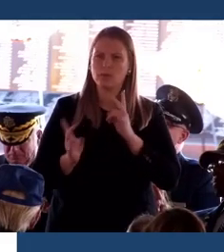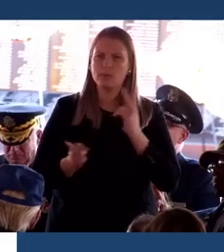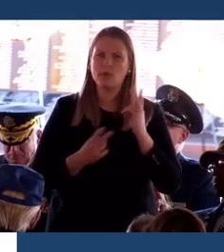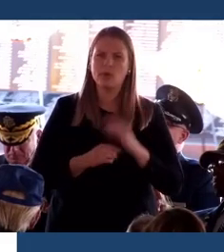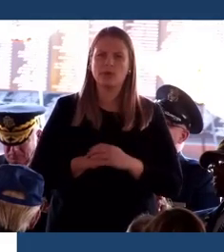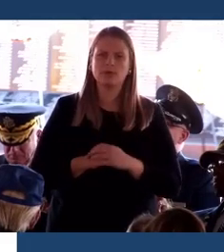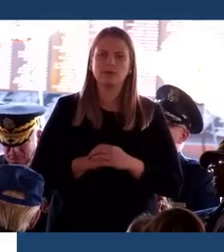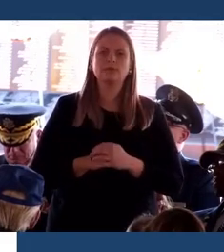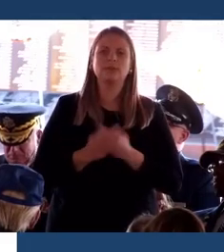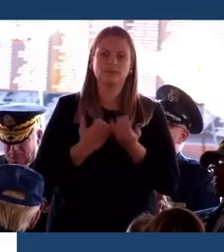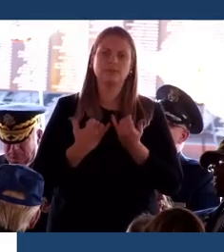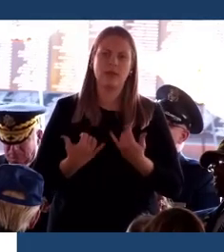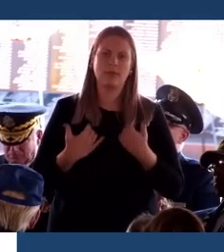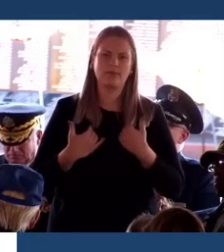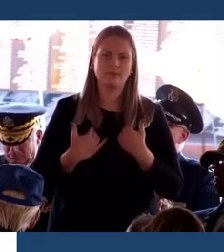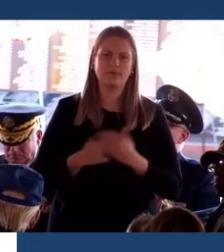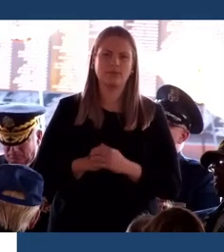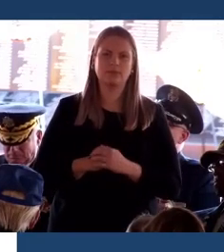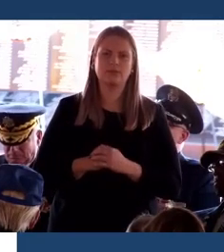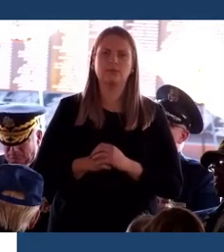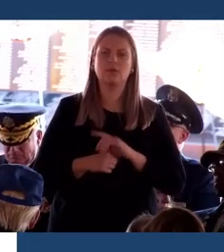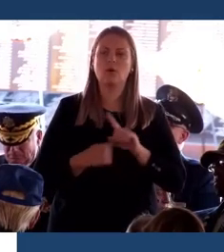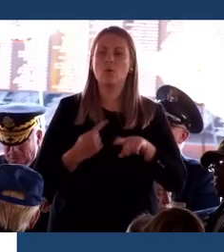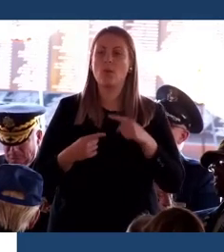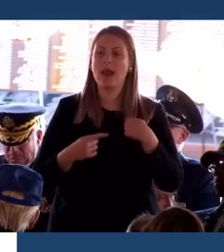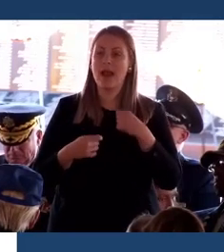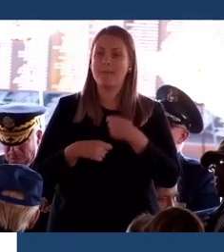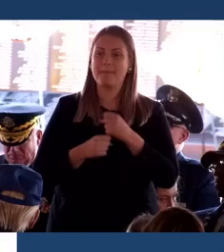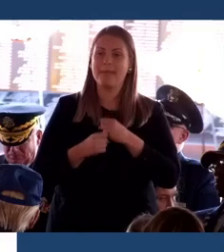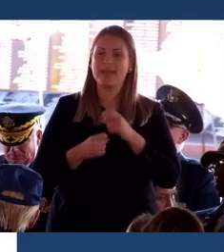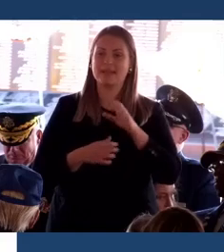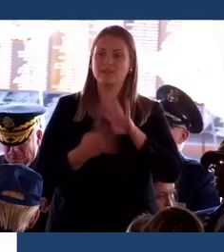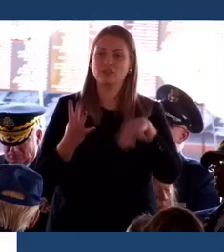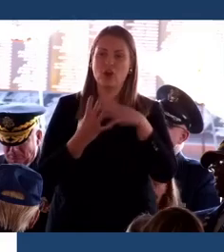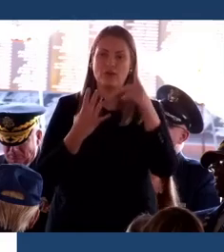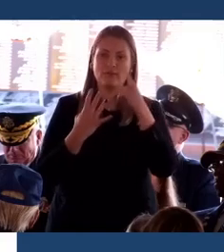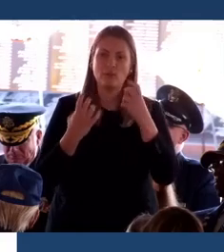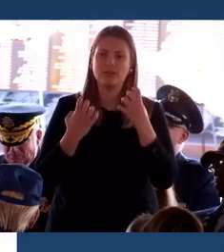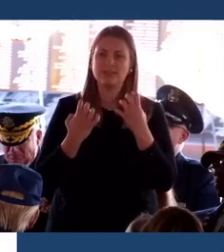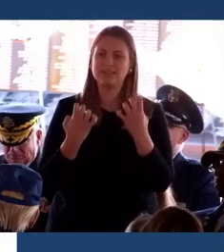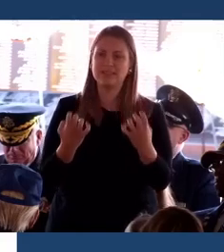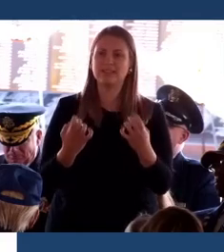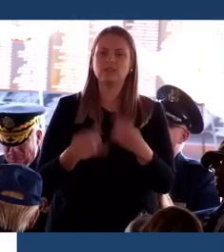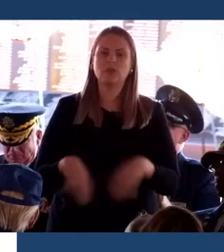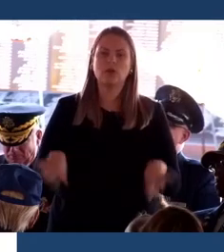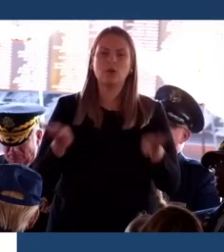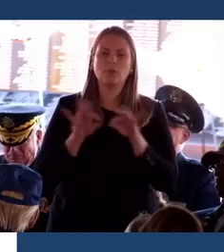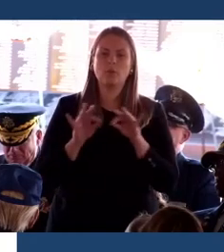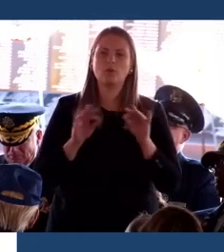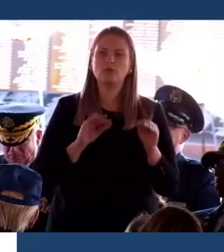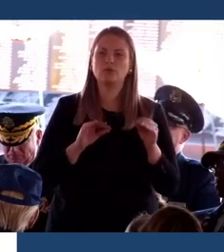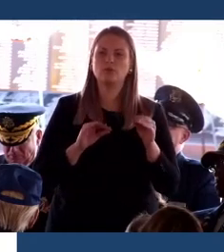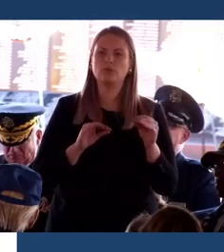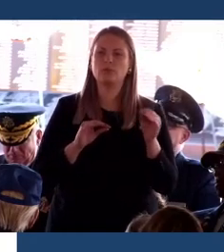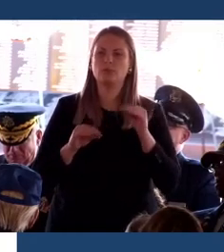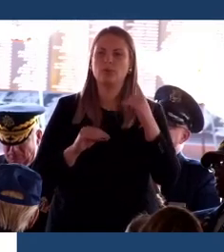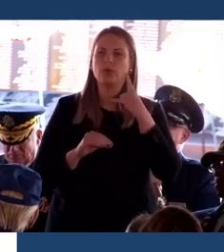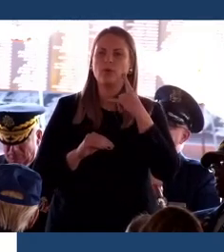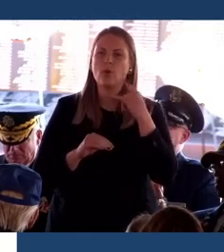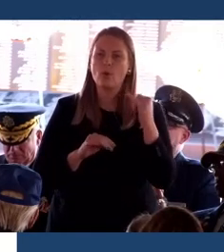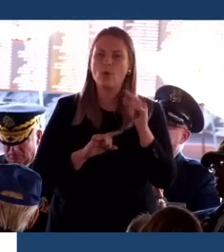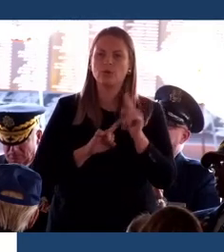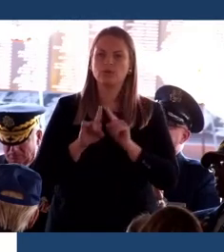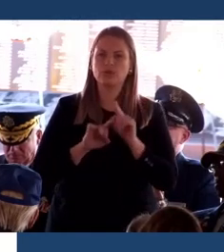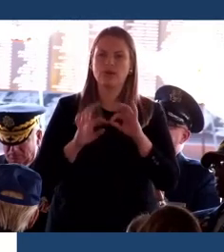Now we do. So when I made a seating chart, it was important to me to put the Gold Star families as close as possible to their